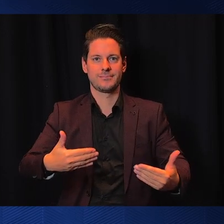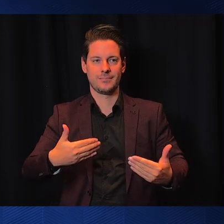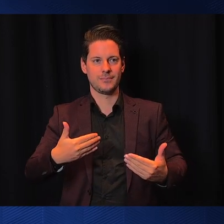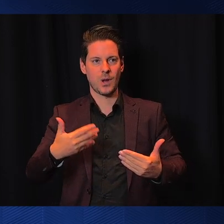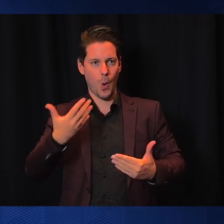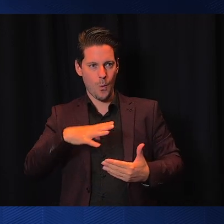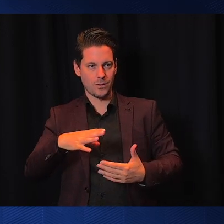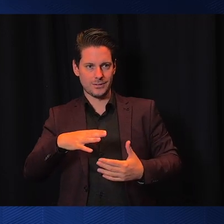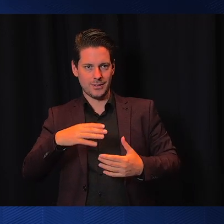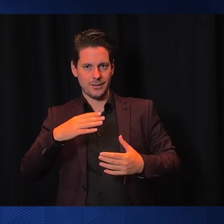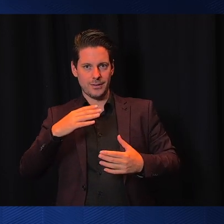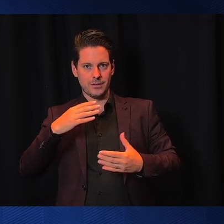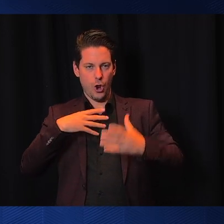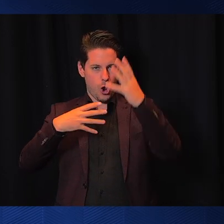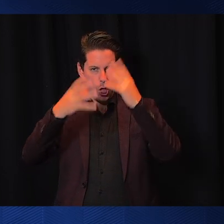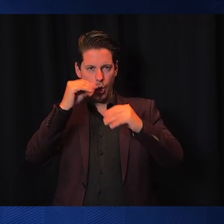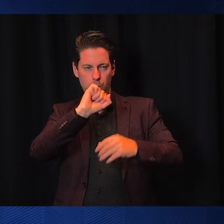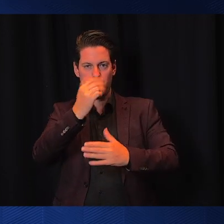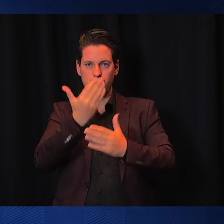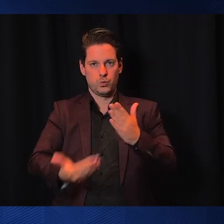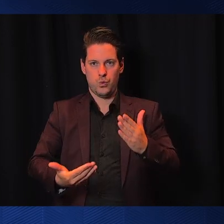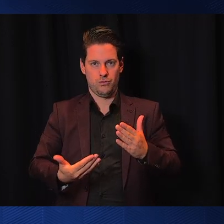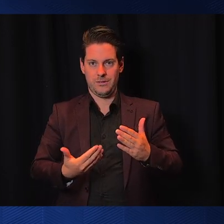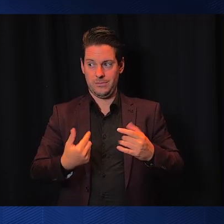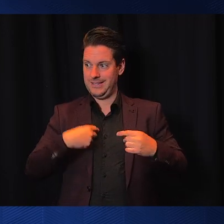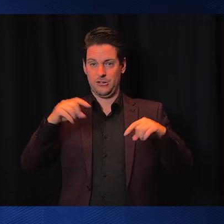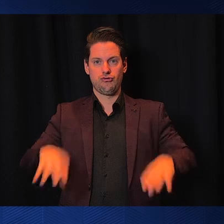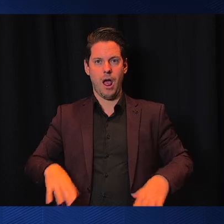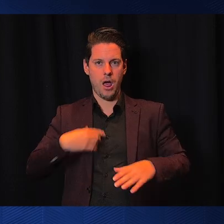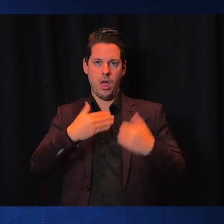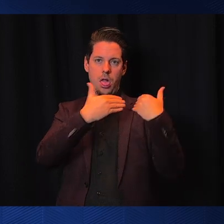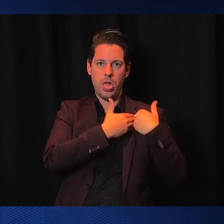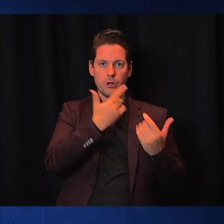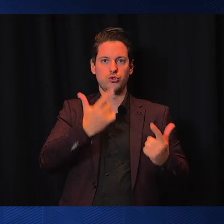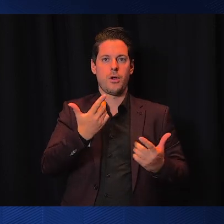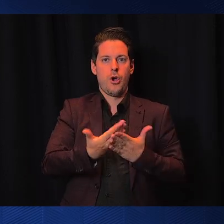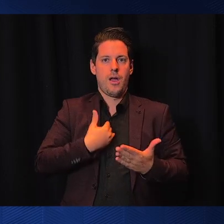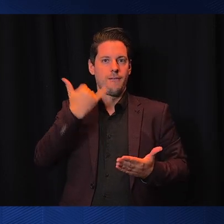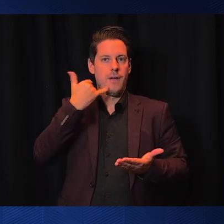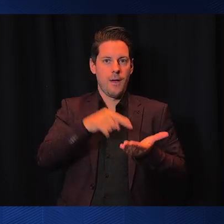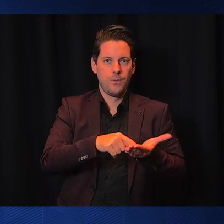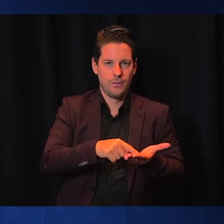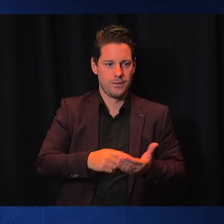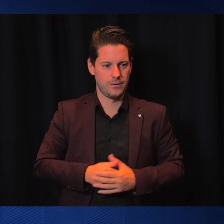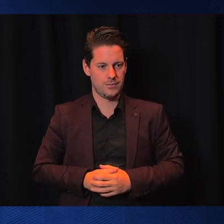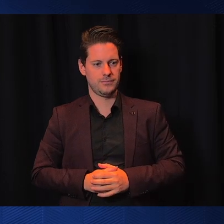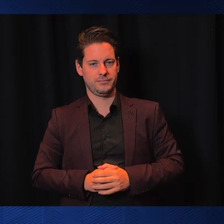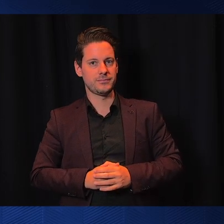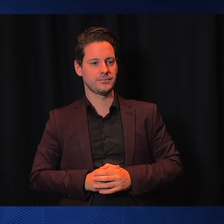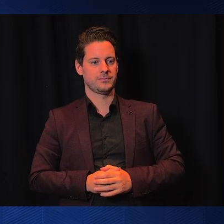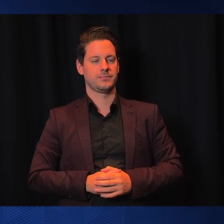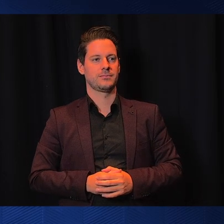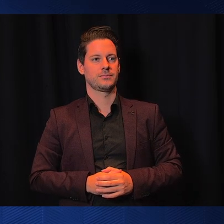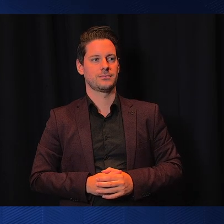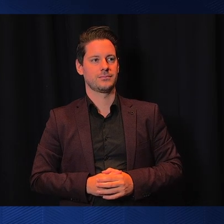from that, because we're in real trouble unless we can learn from your experience. Okay. Thank you, Mary. Sarah,